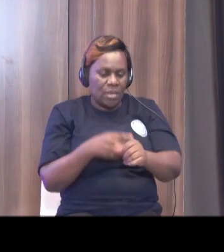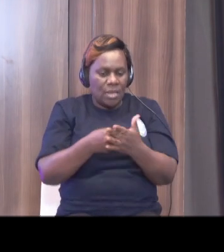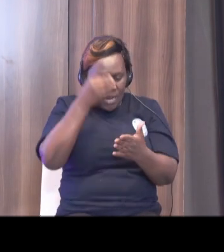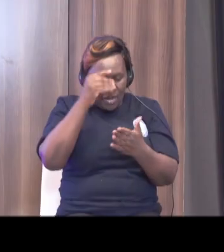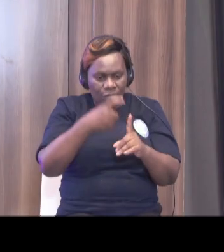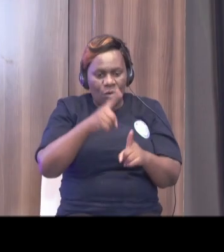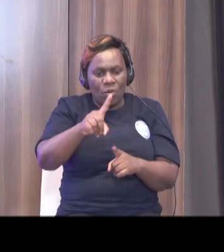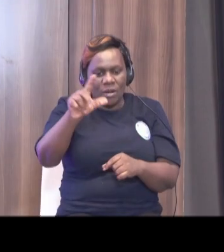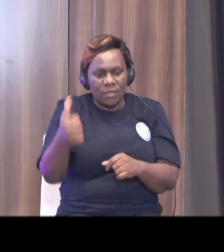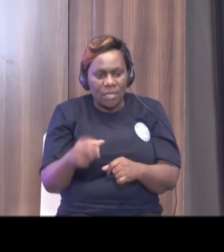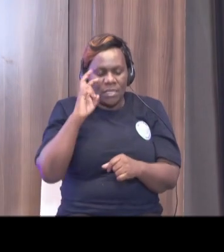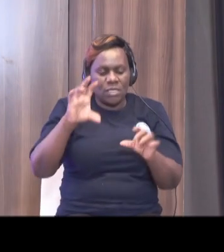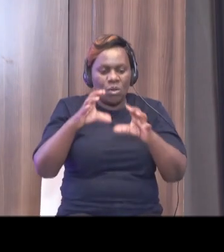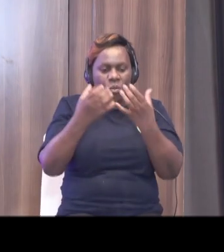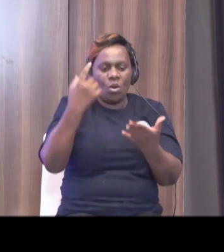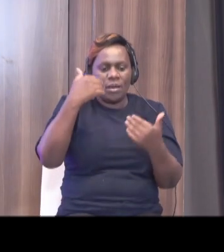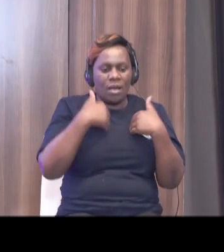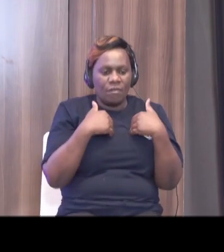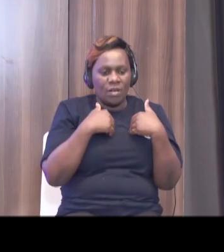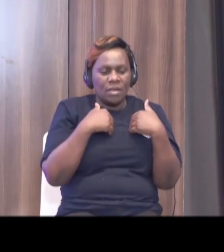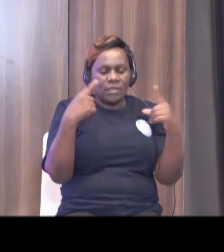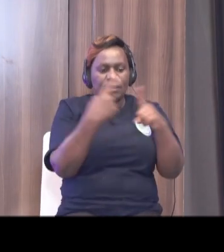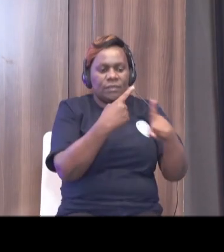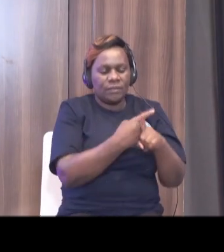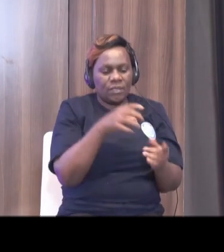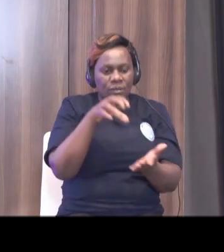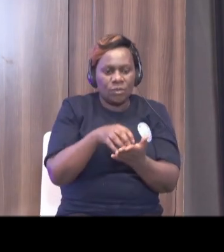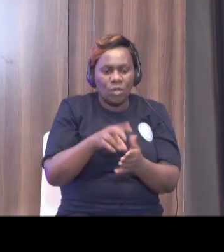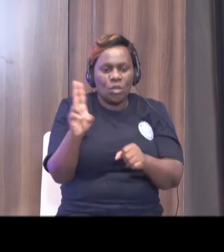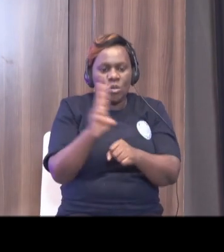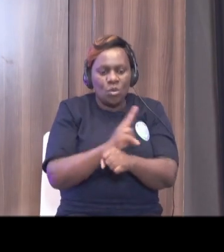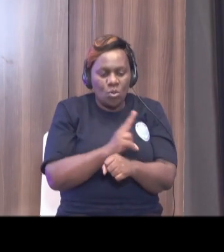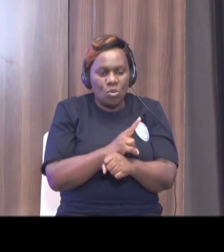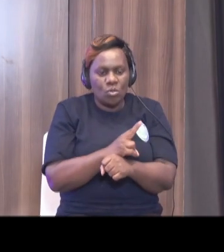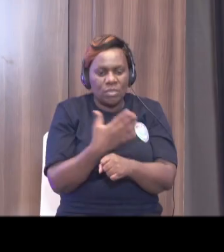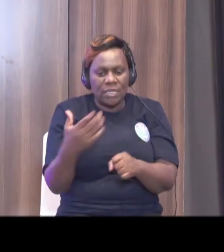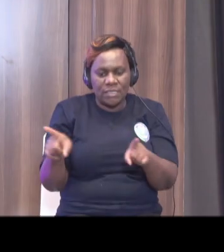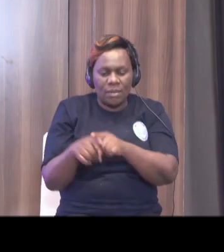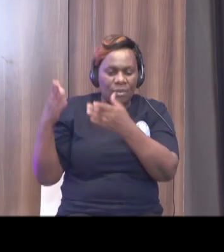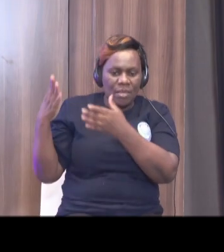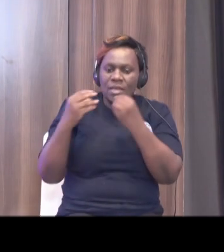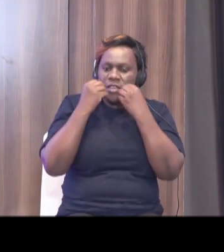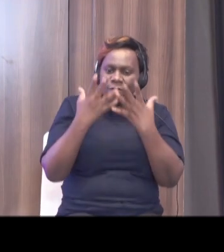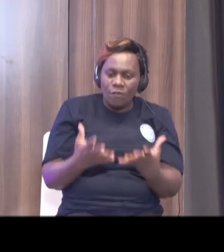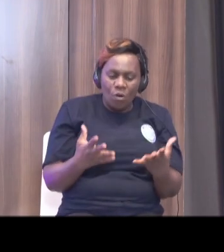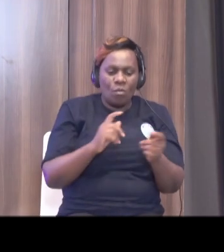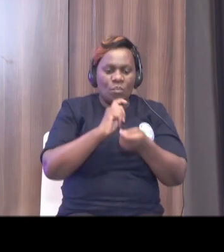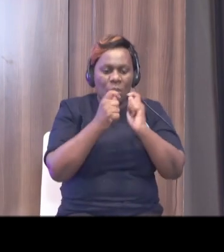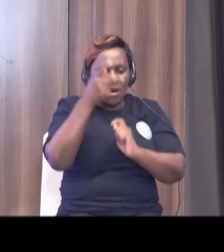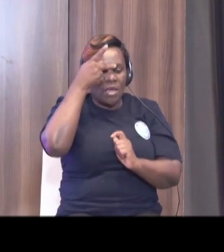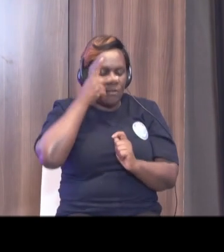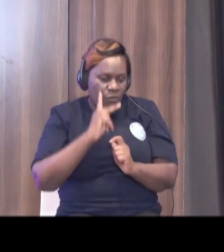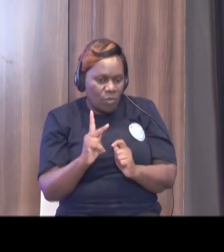other. See what works and does not work in different settings, use the learnings like this one to inform evolving